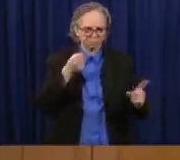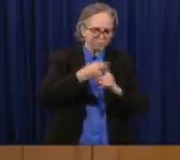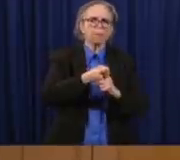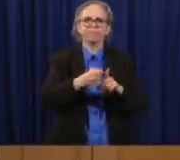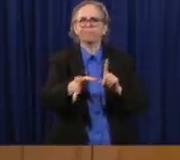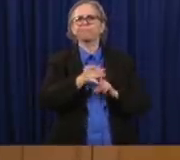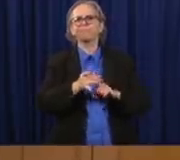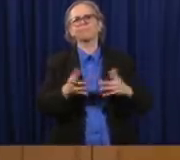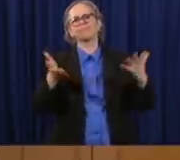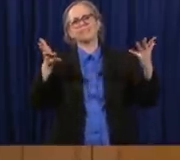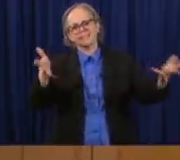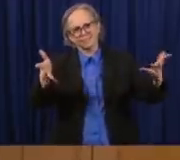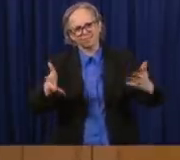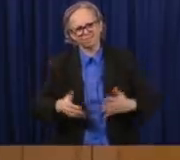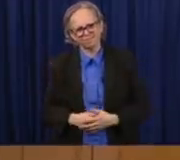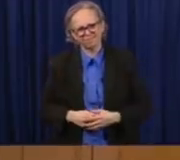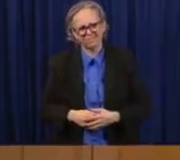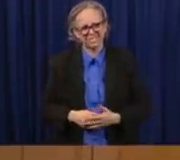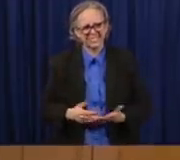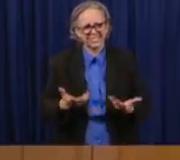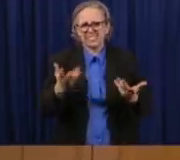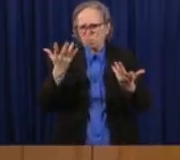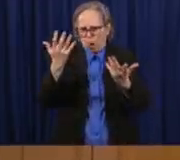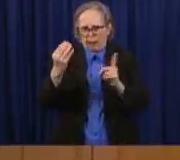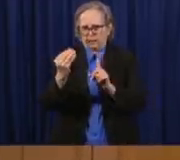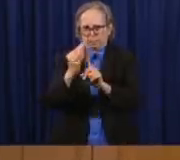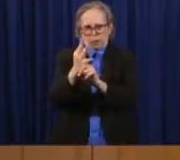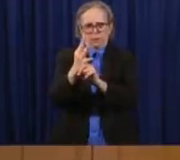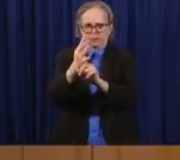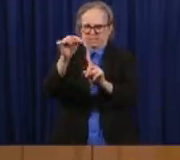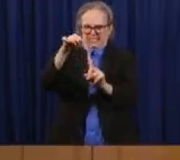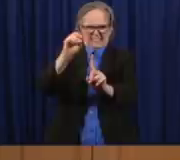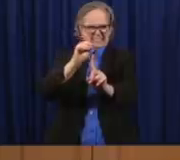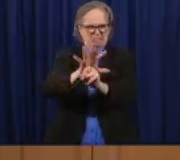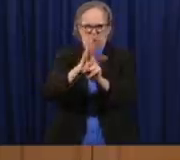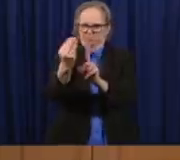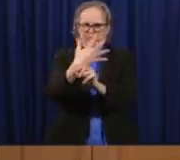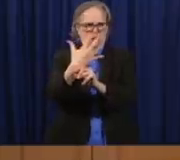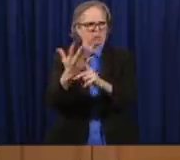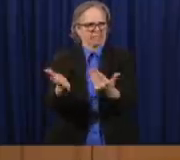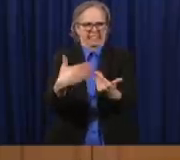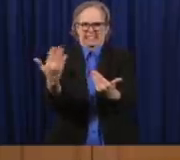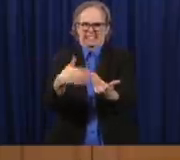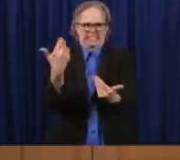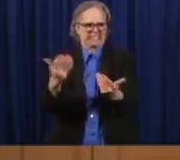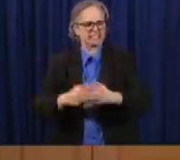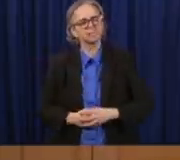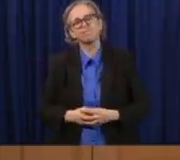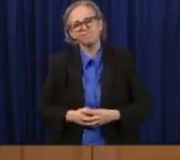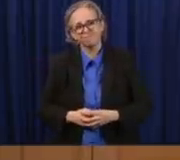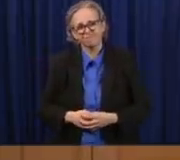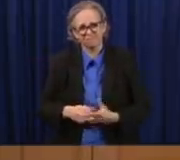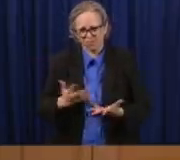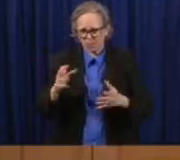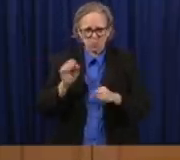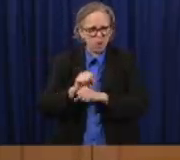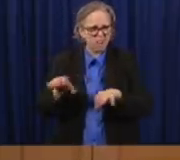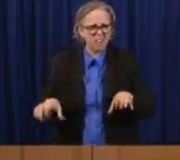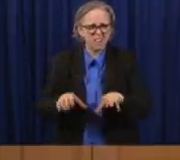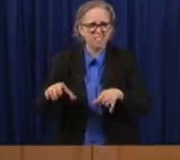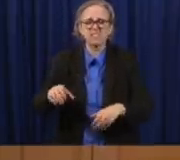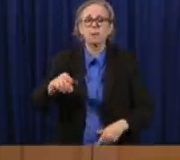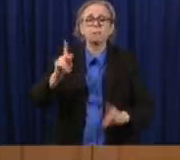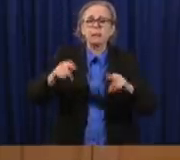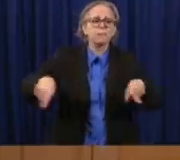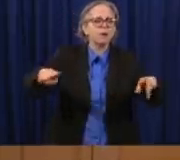are exposed. The work that is being done is heroic, and we are coming alongside them to do